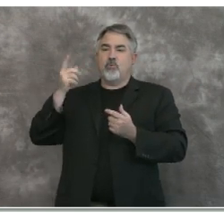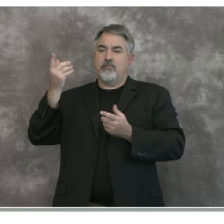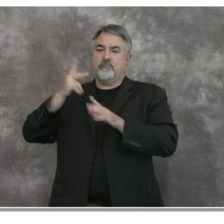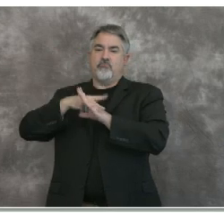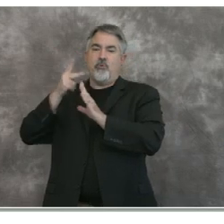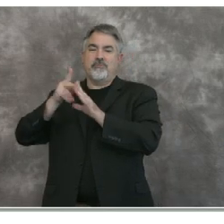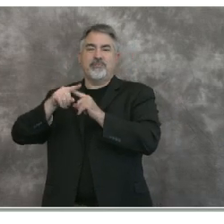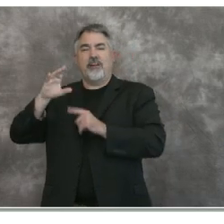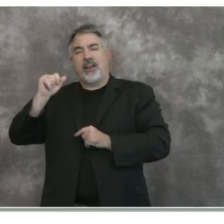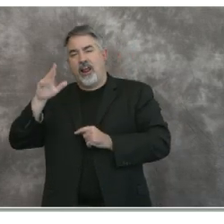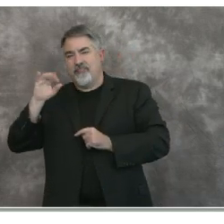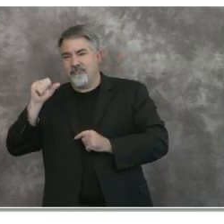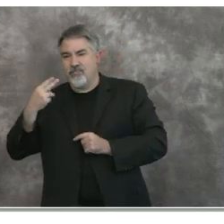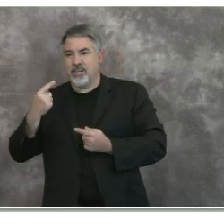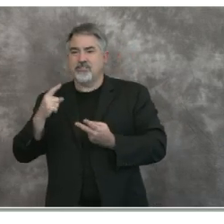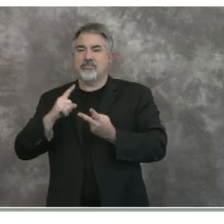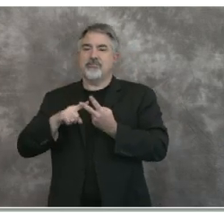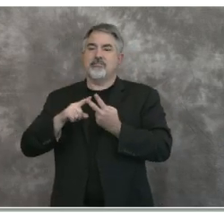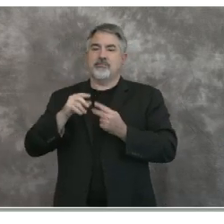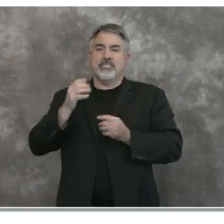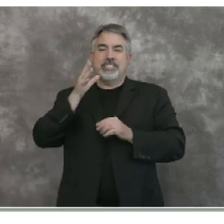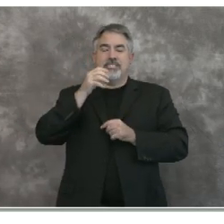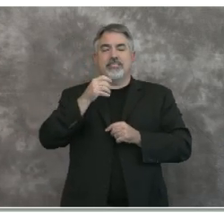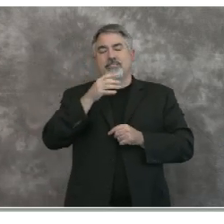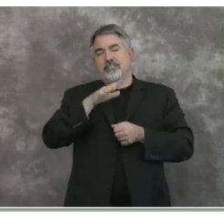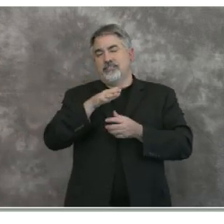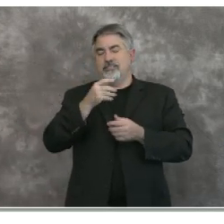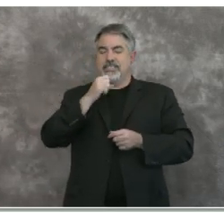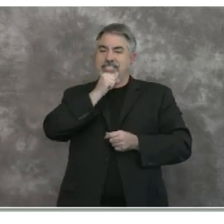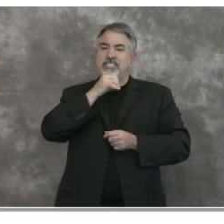sign-up details there, the website,